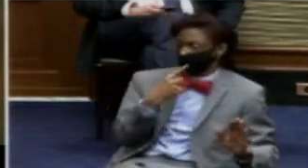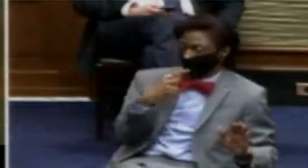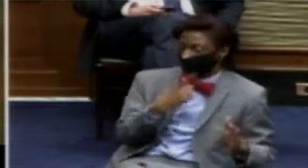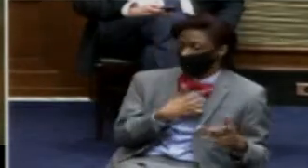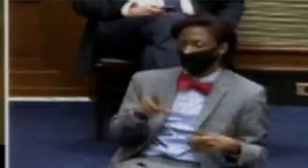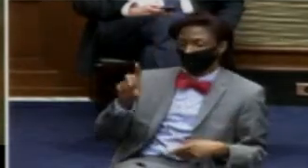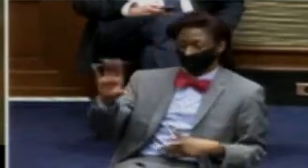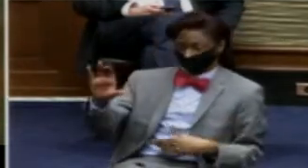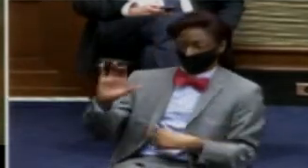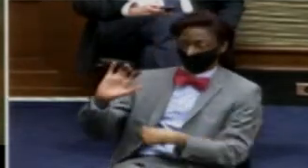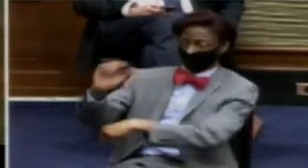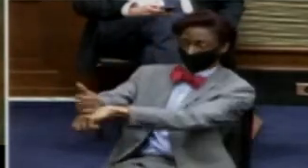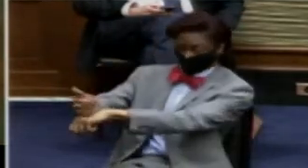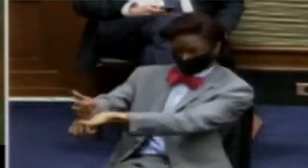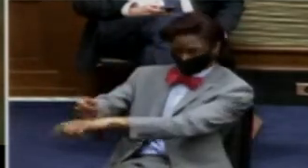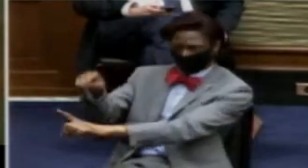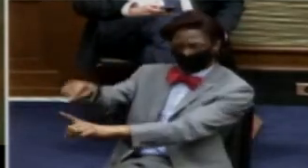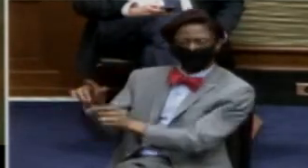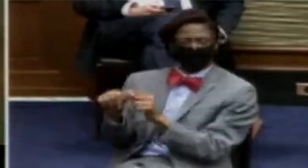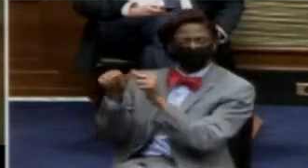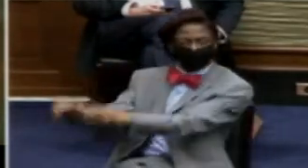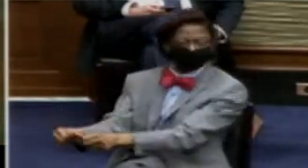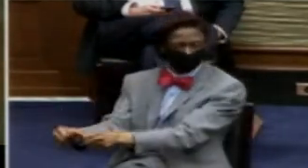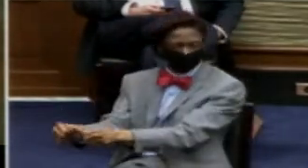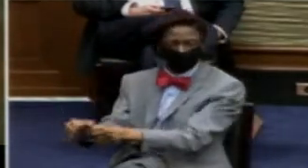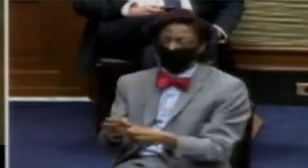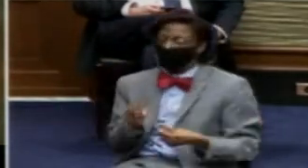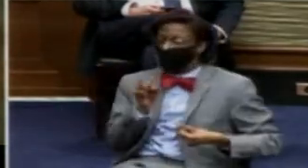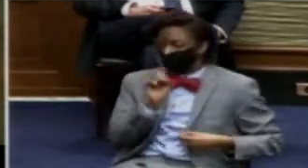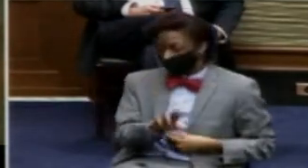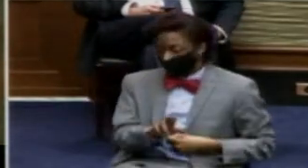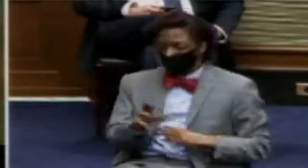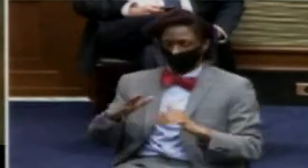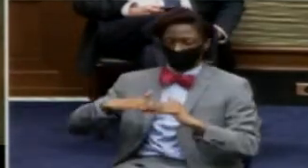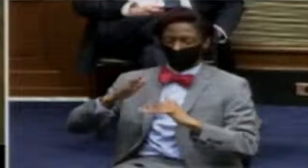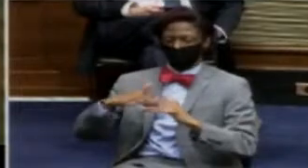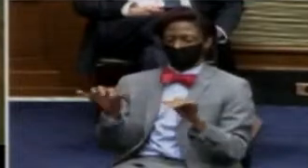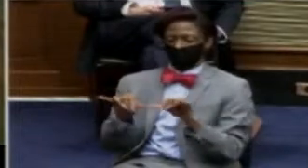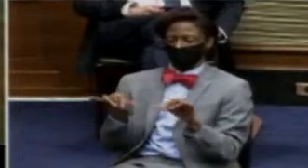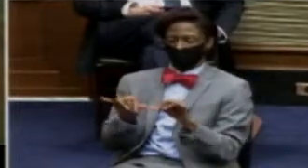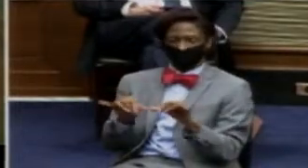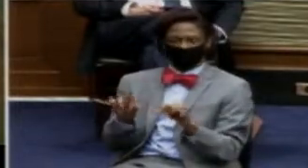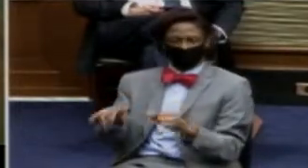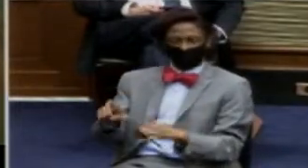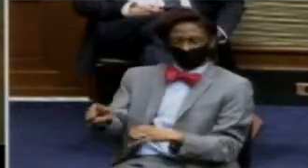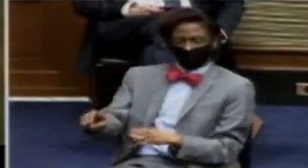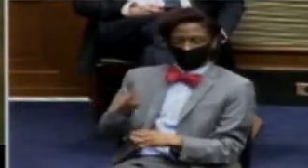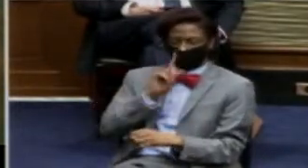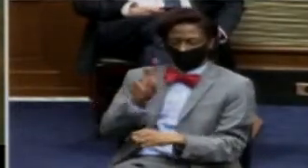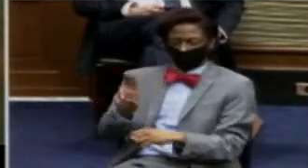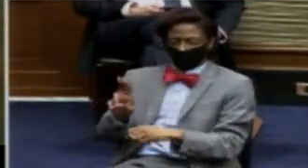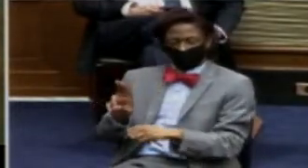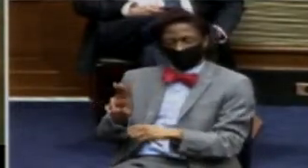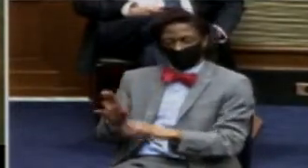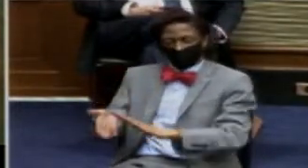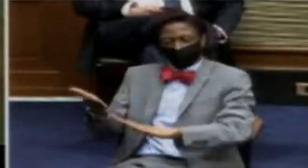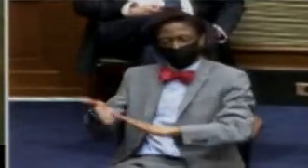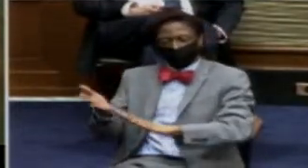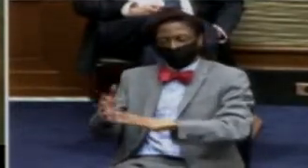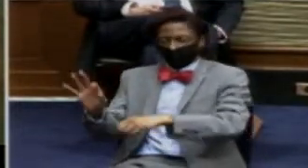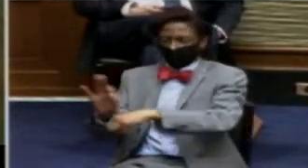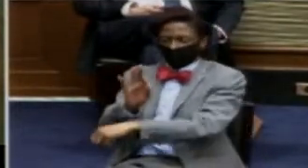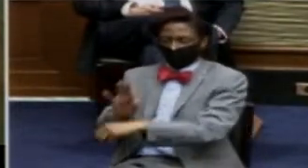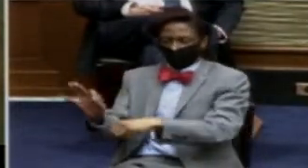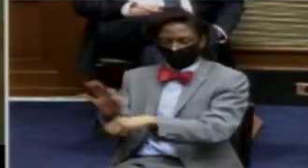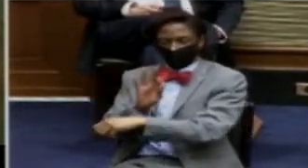had been established, it became permanent, or that a minimum size is necessary to carry out the functions that the framers